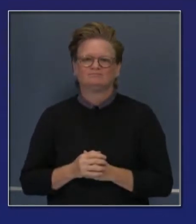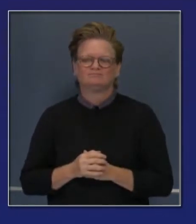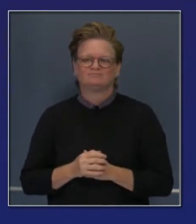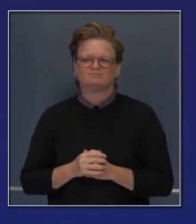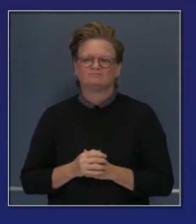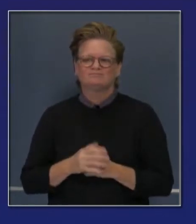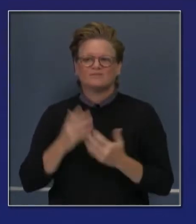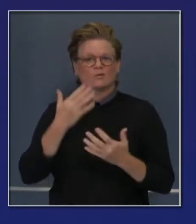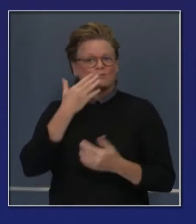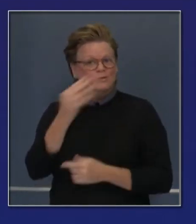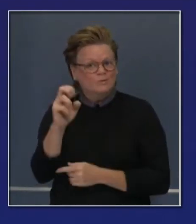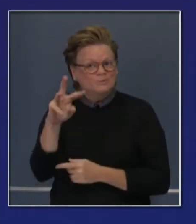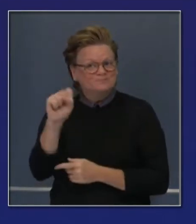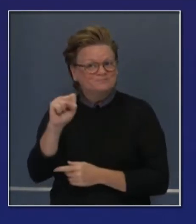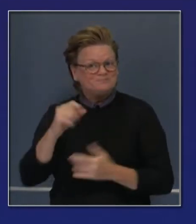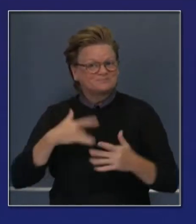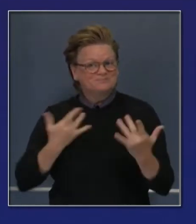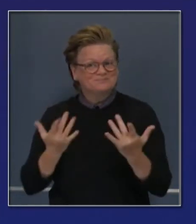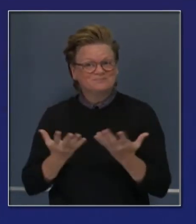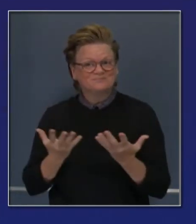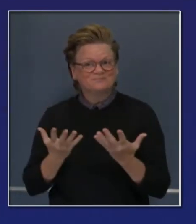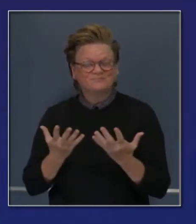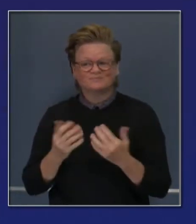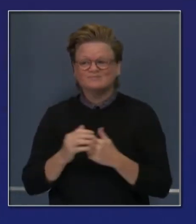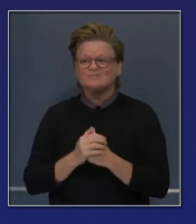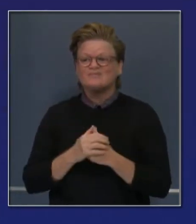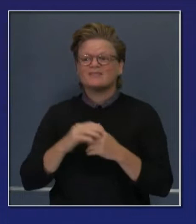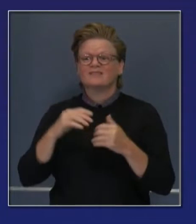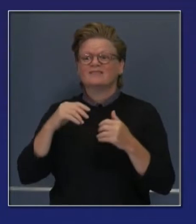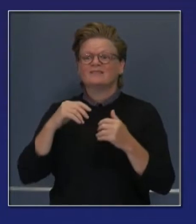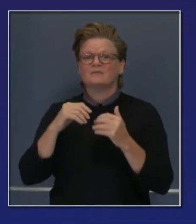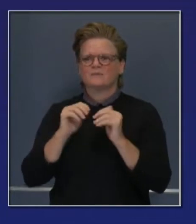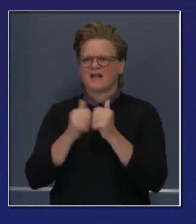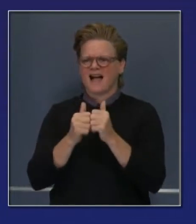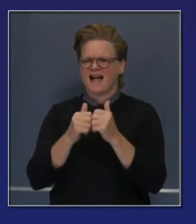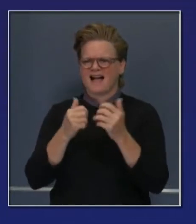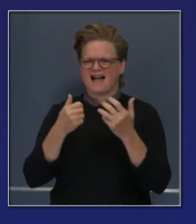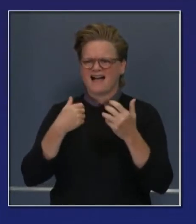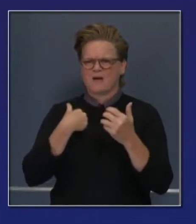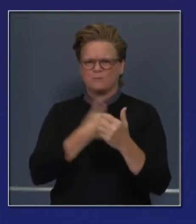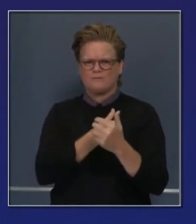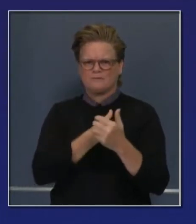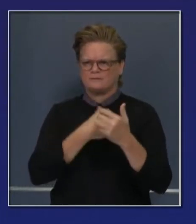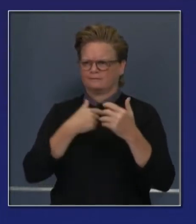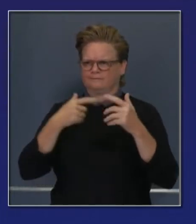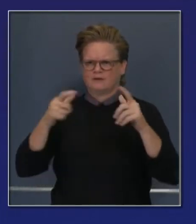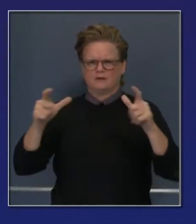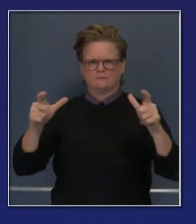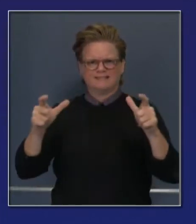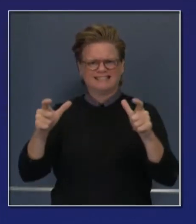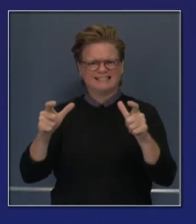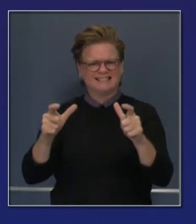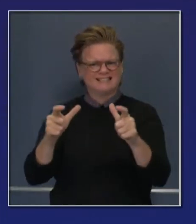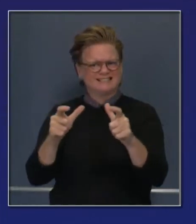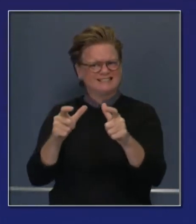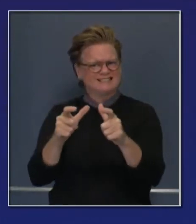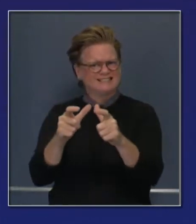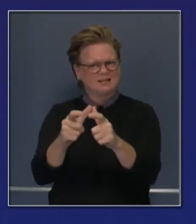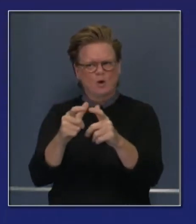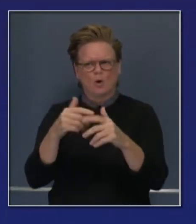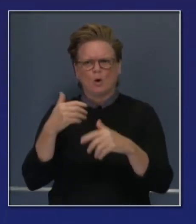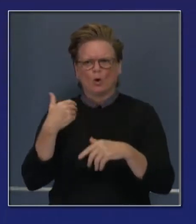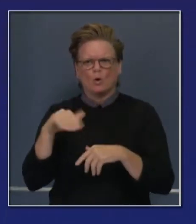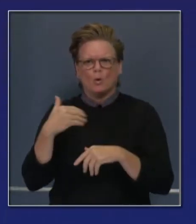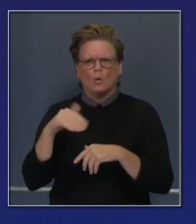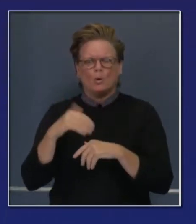we are seeing in terms of things going up and the percentage of containment improving in each of these larger fires,